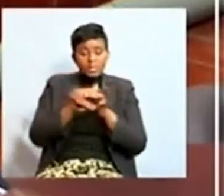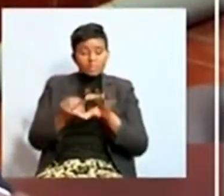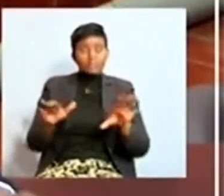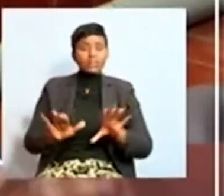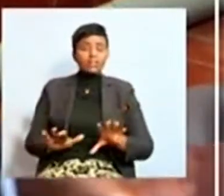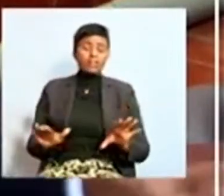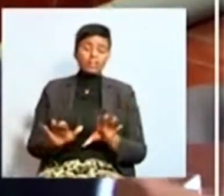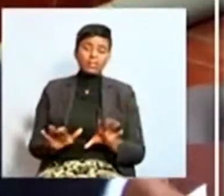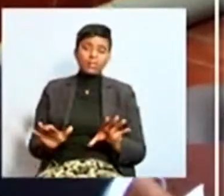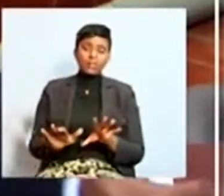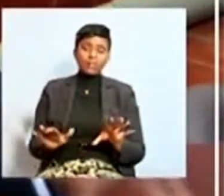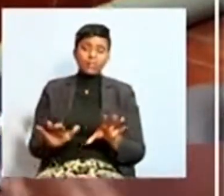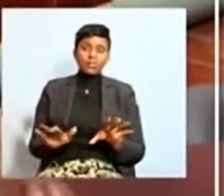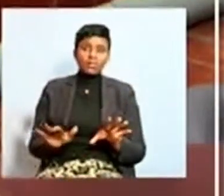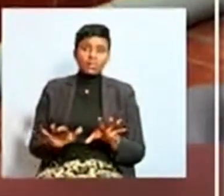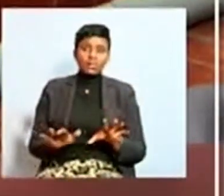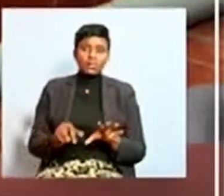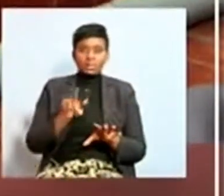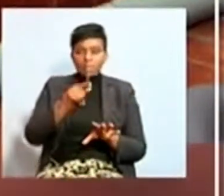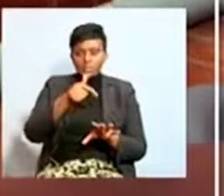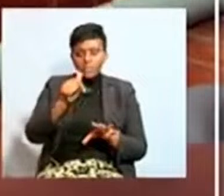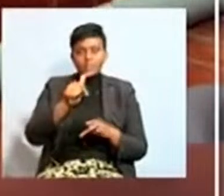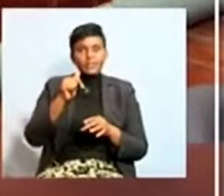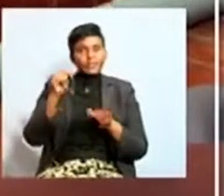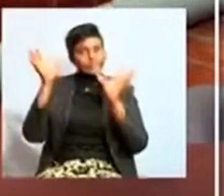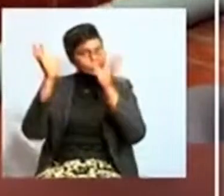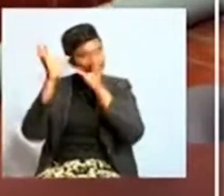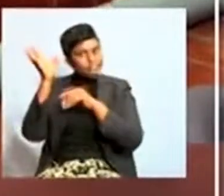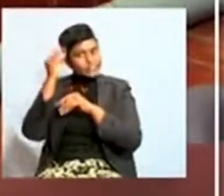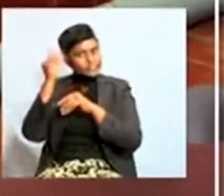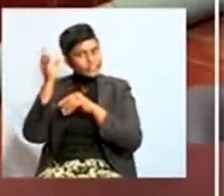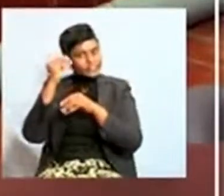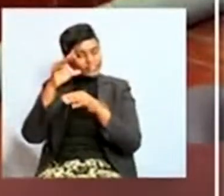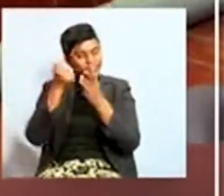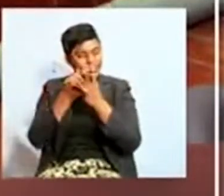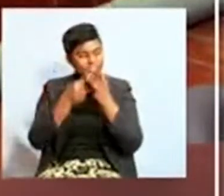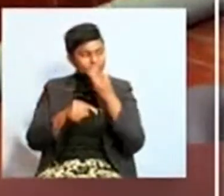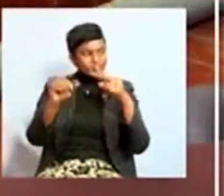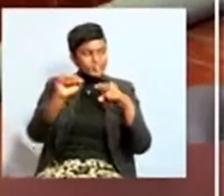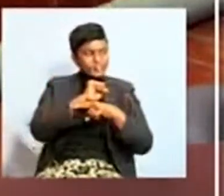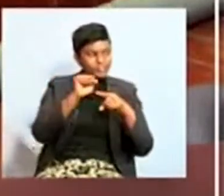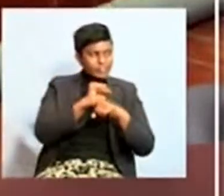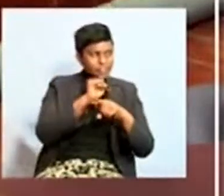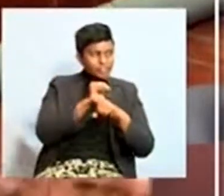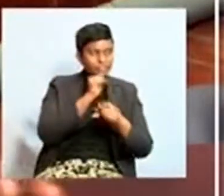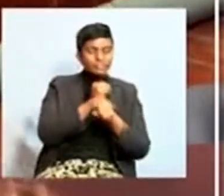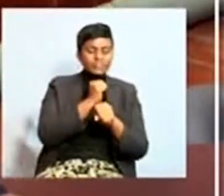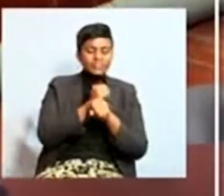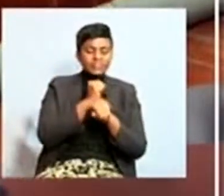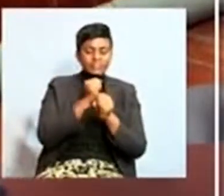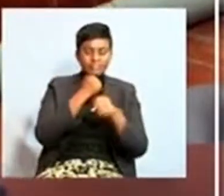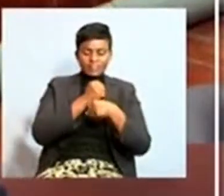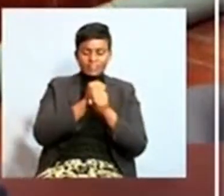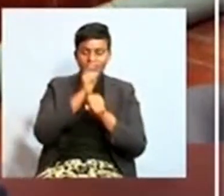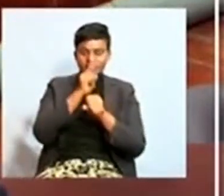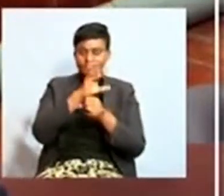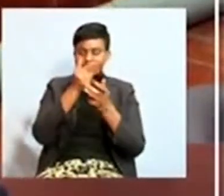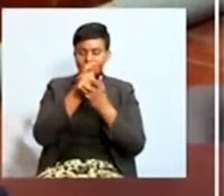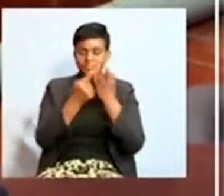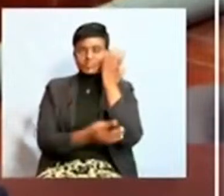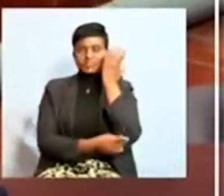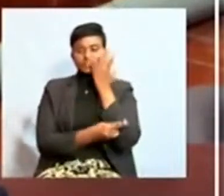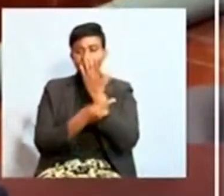ground? You are experiencing the practical applications referring to as